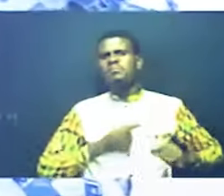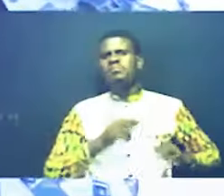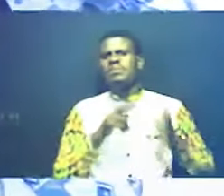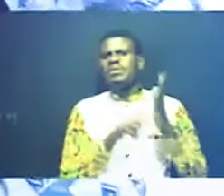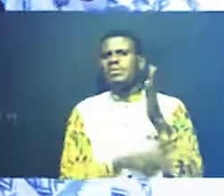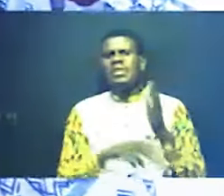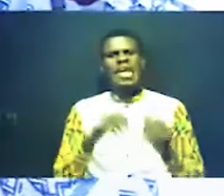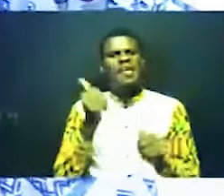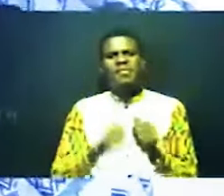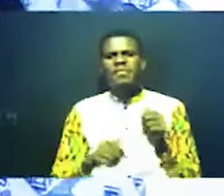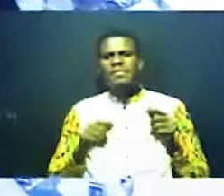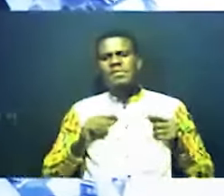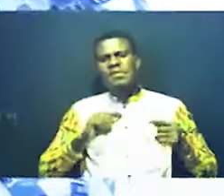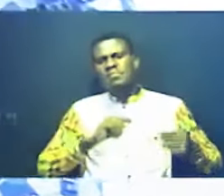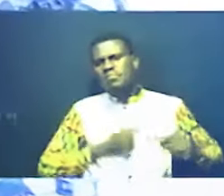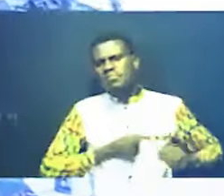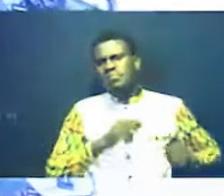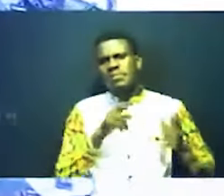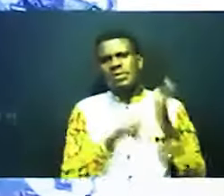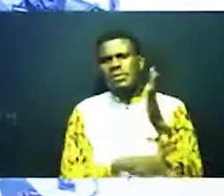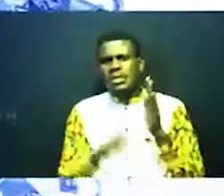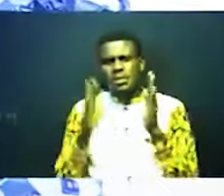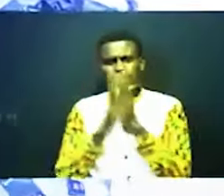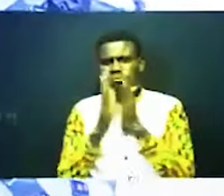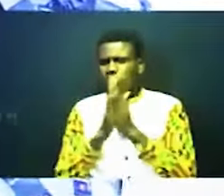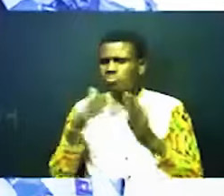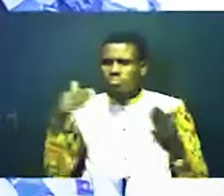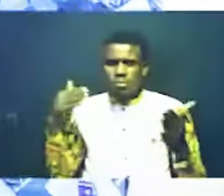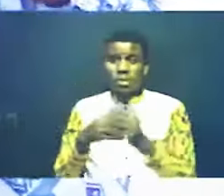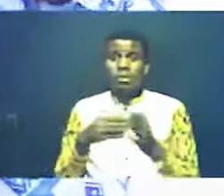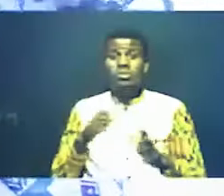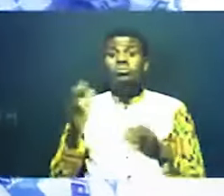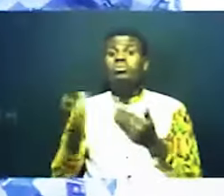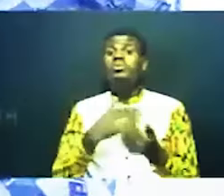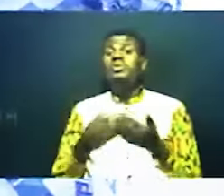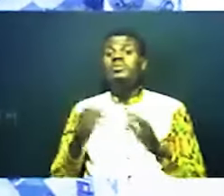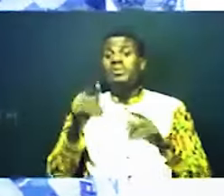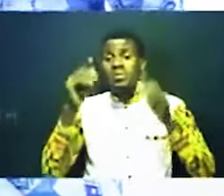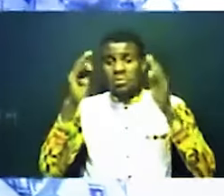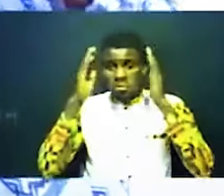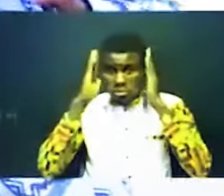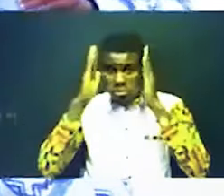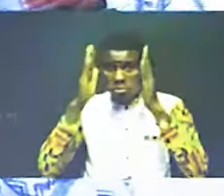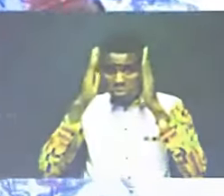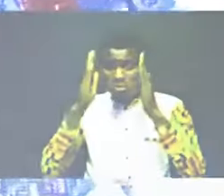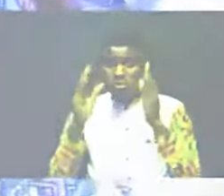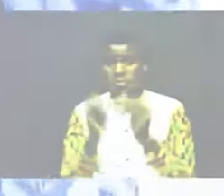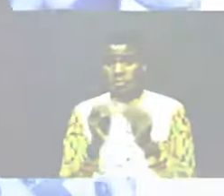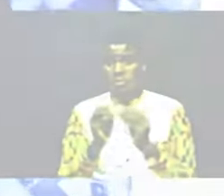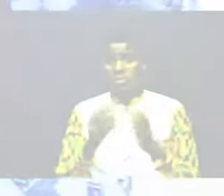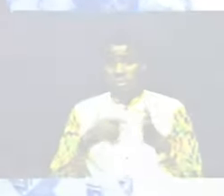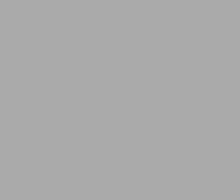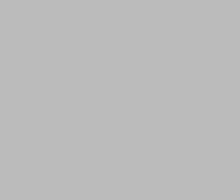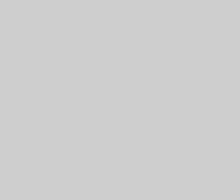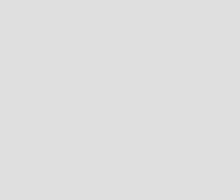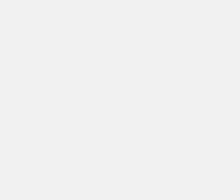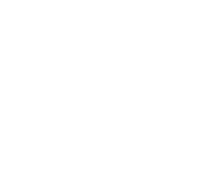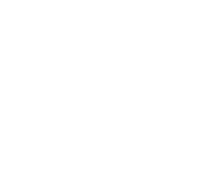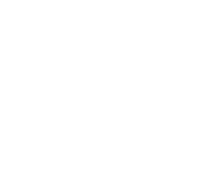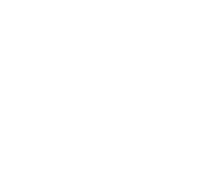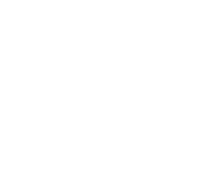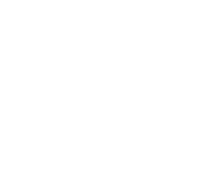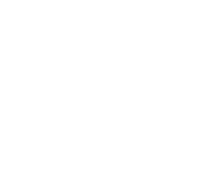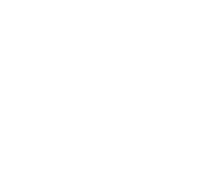Guard your heart. What you dwell on will cause your conduct.